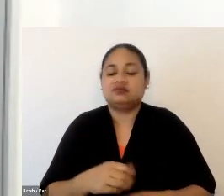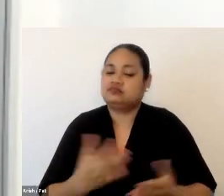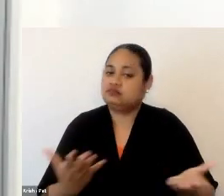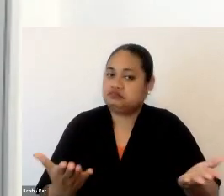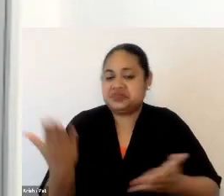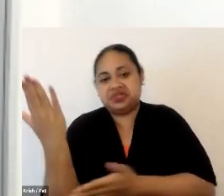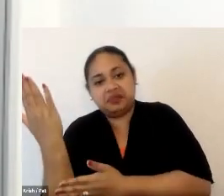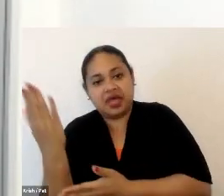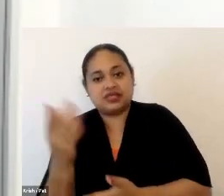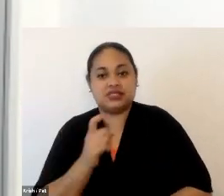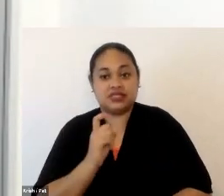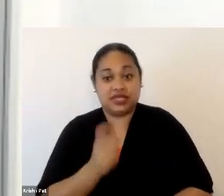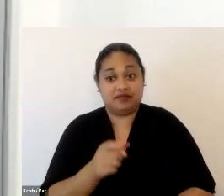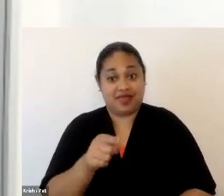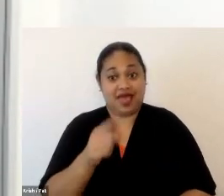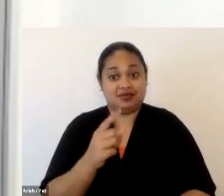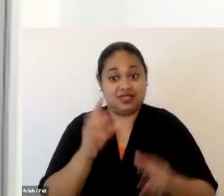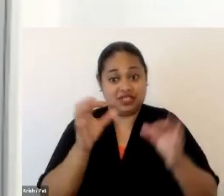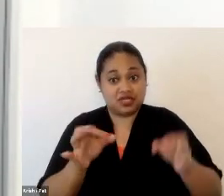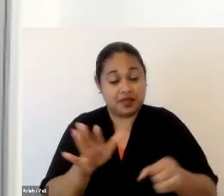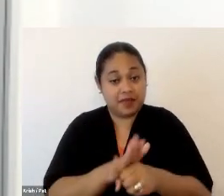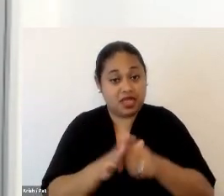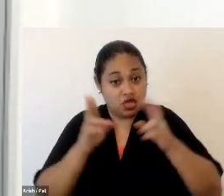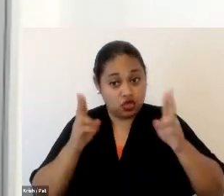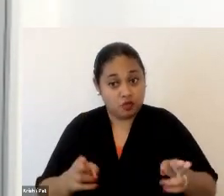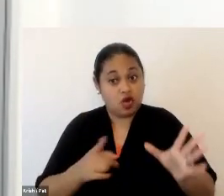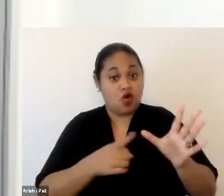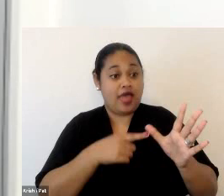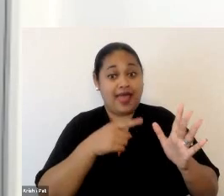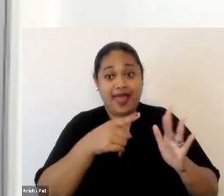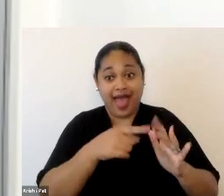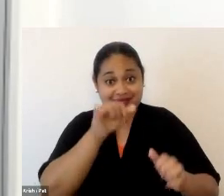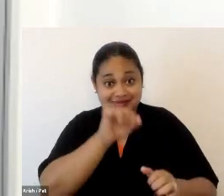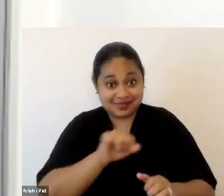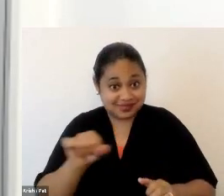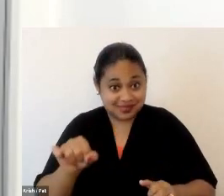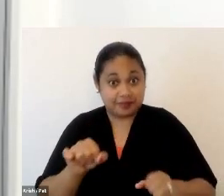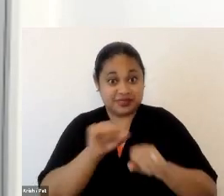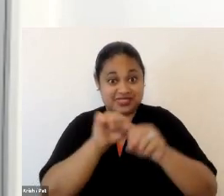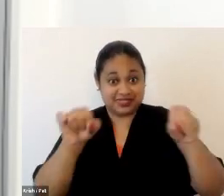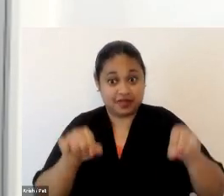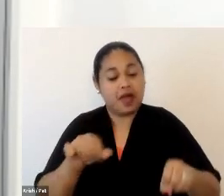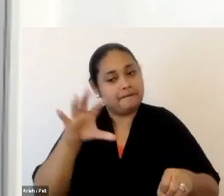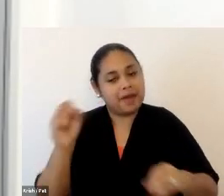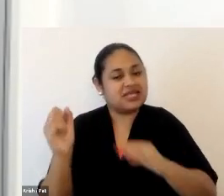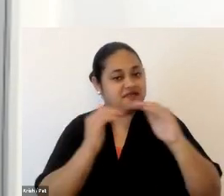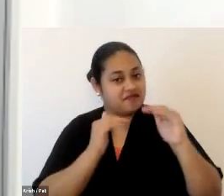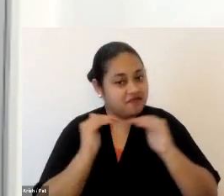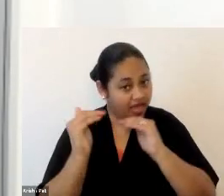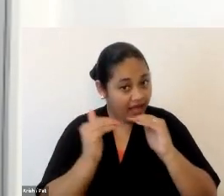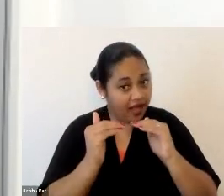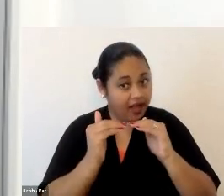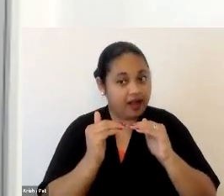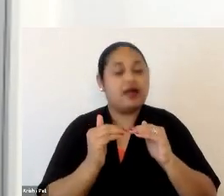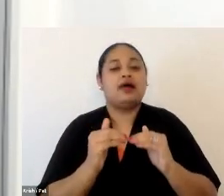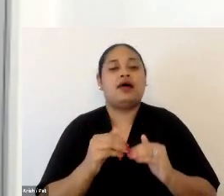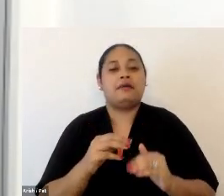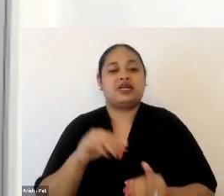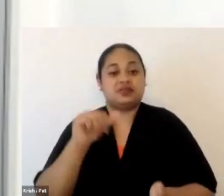was made by a human or an AI system, it has to be fair, accurate, and